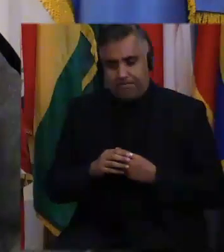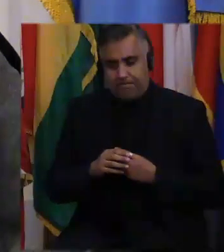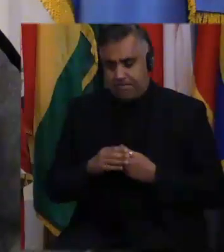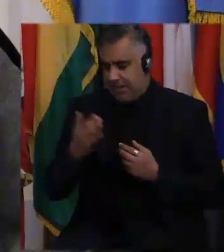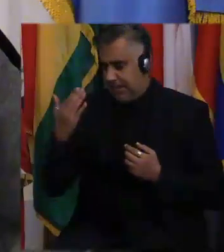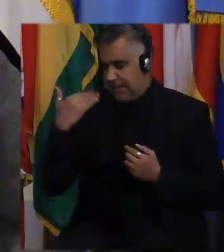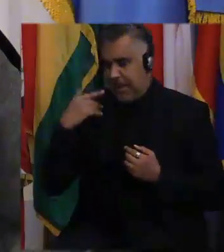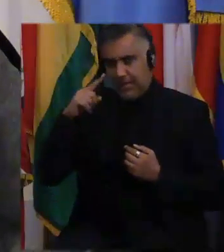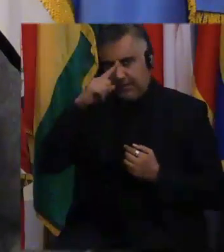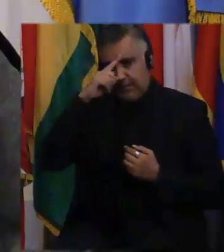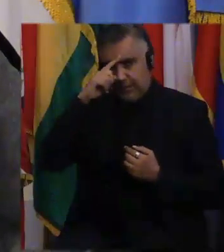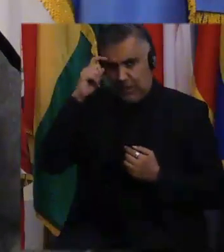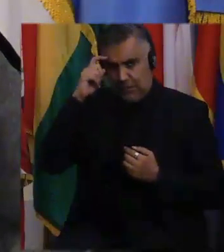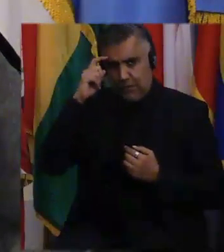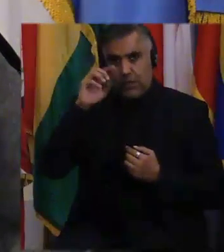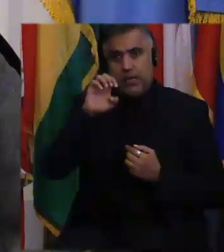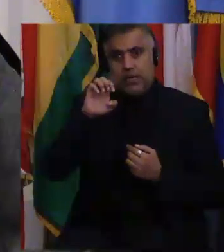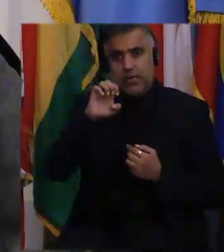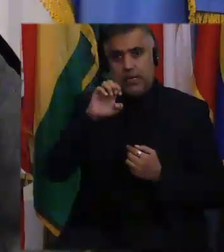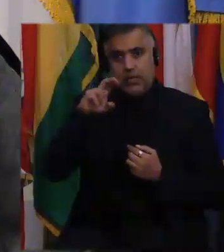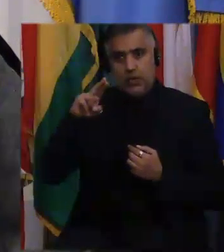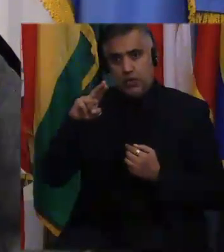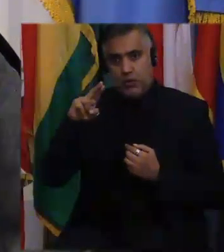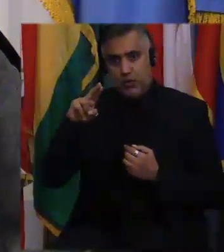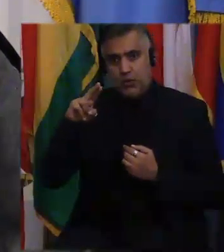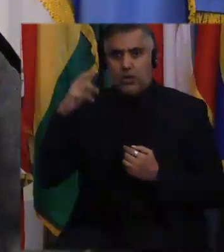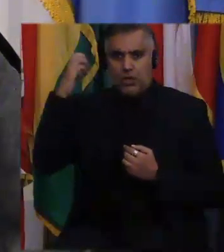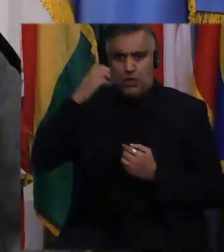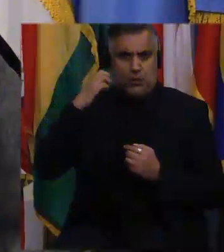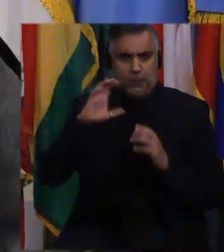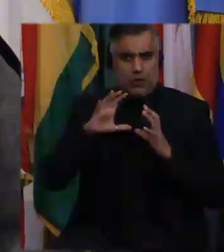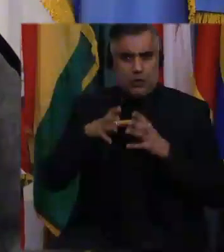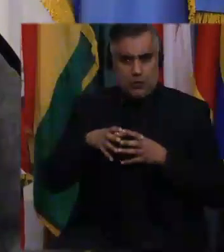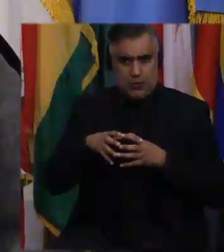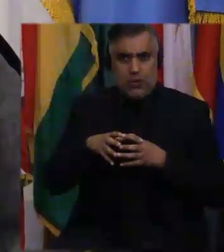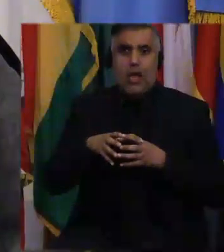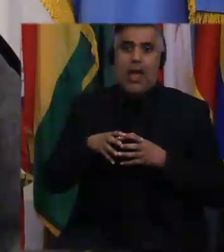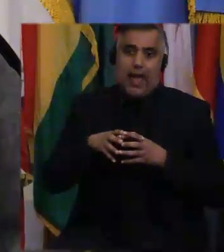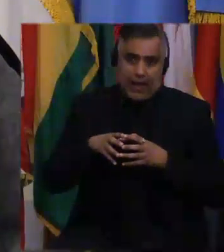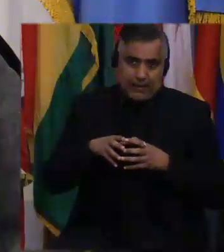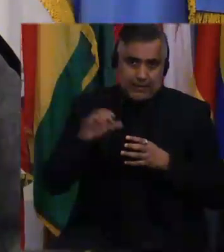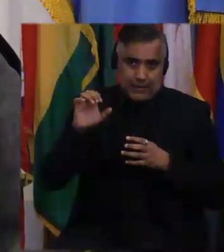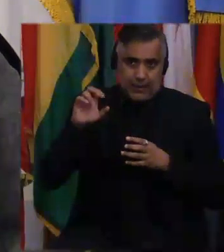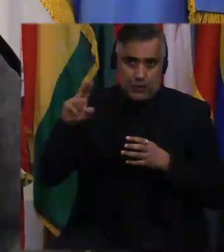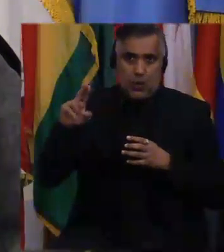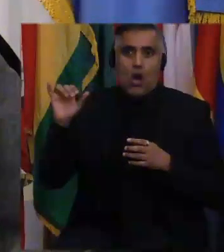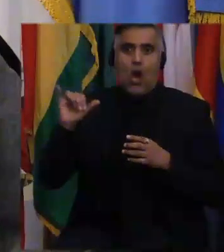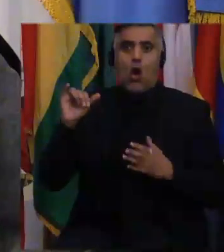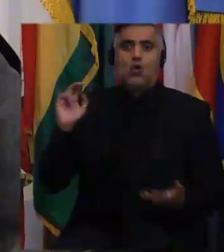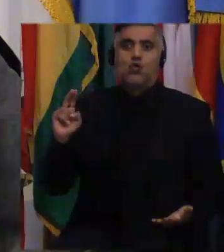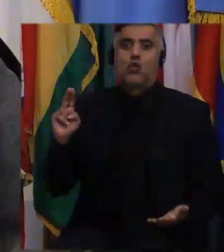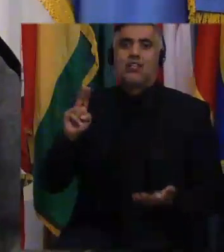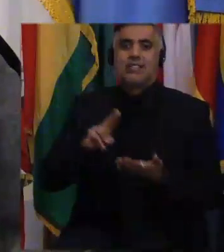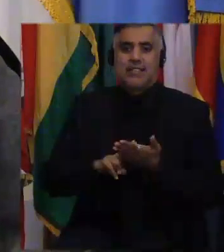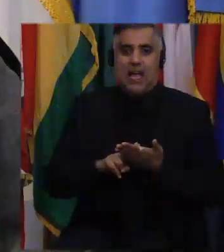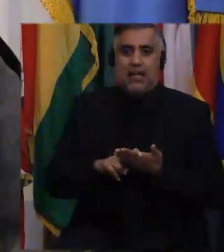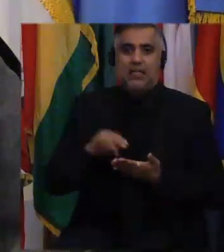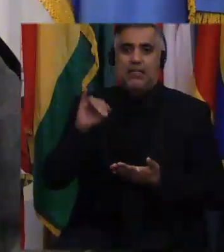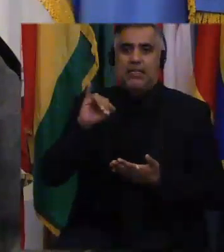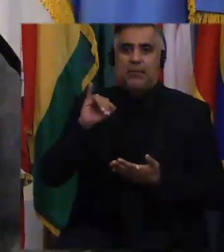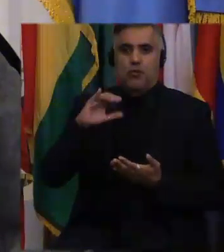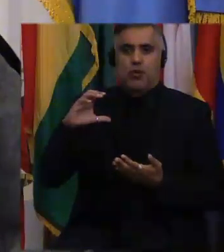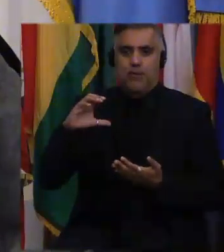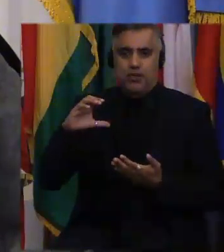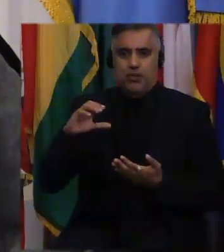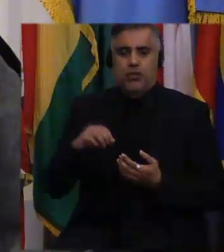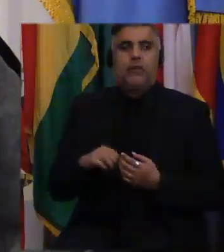past summer, the EU, the European Union, as European Union, also signed the Istanbul